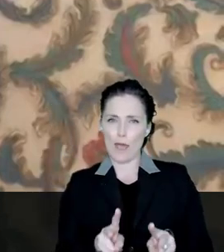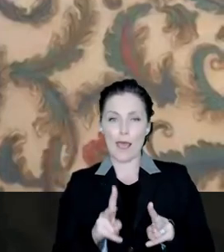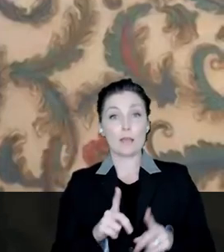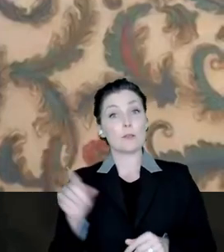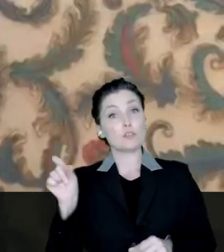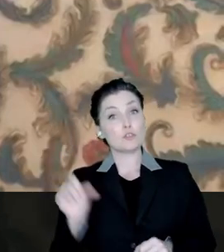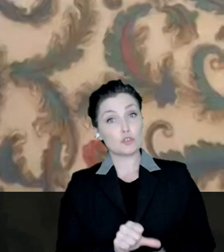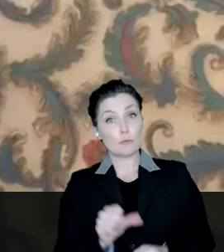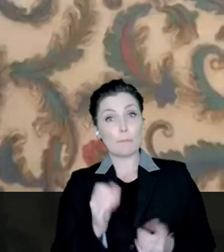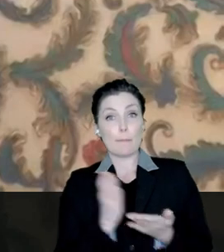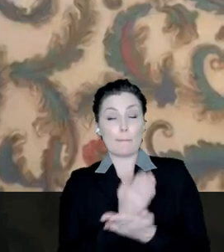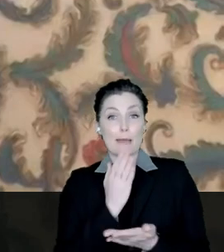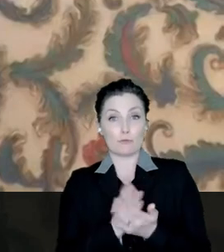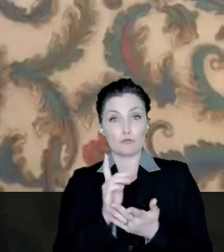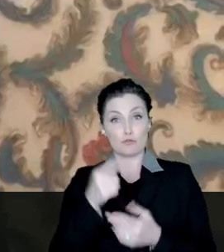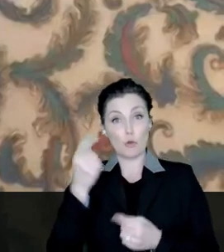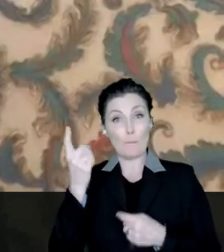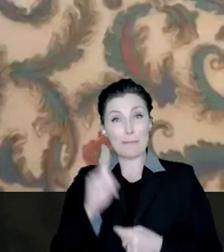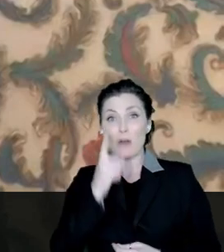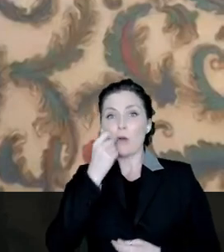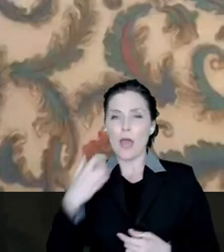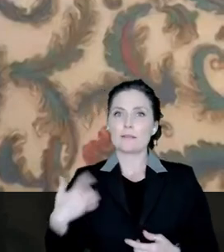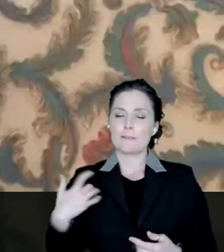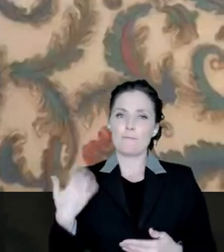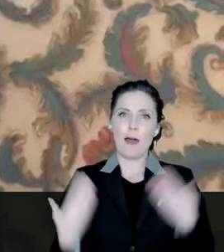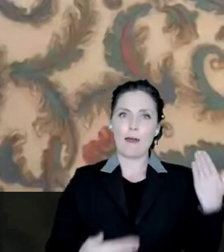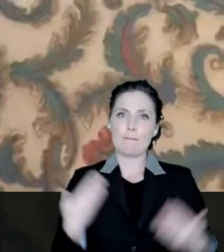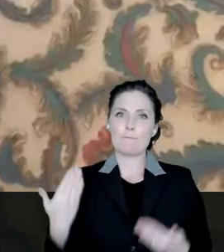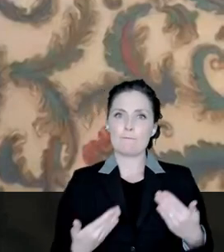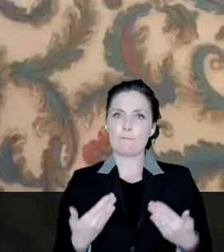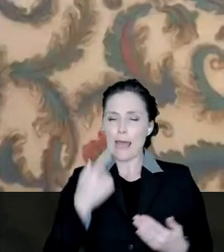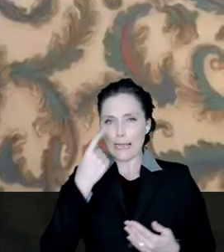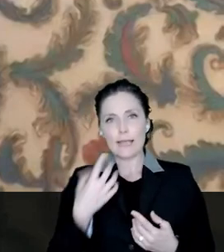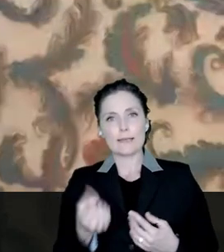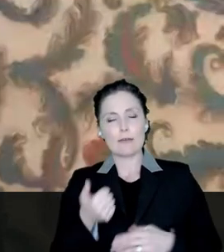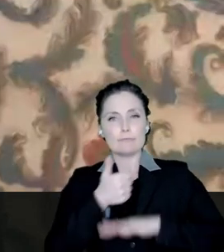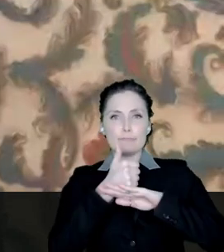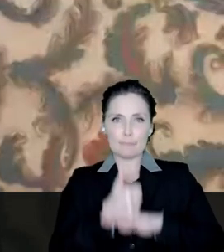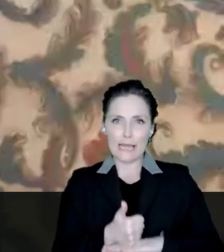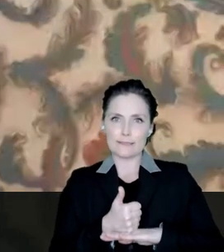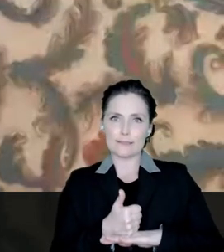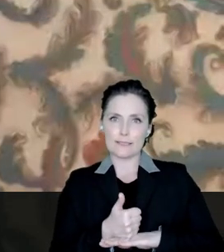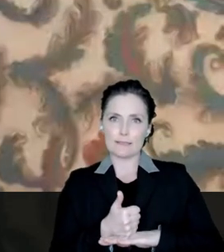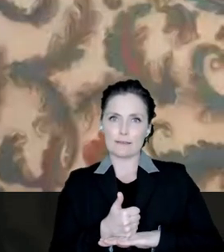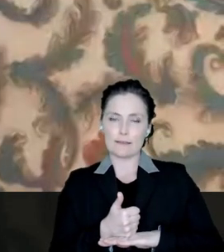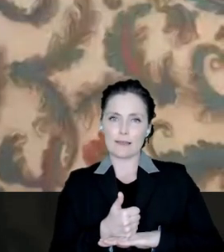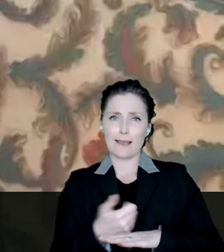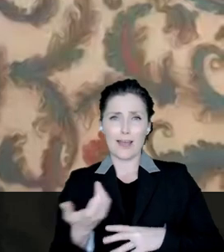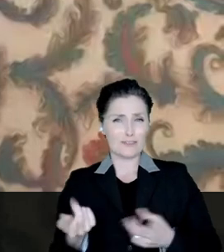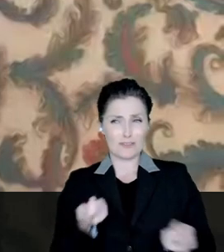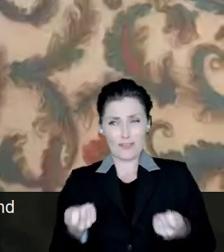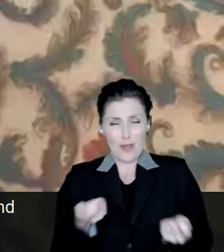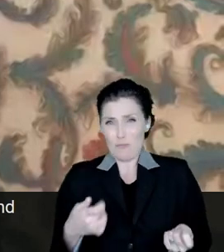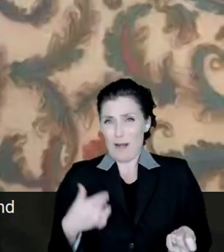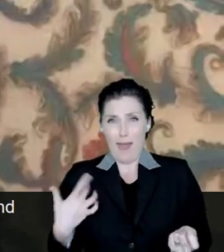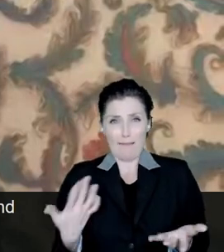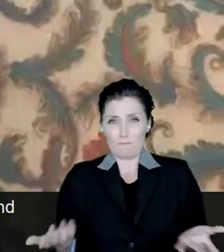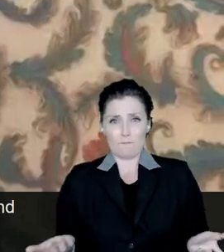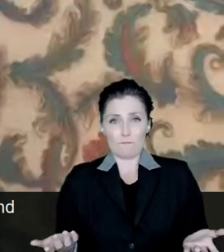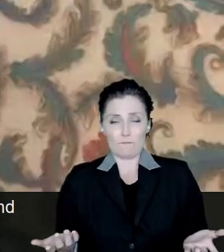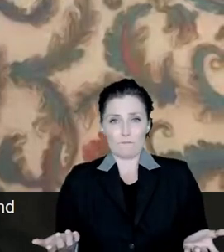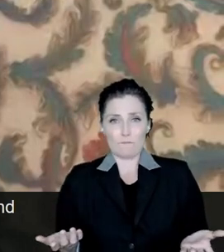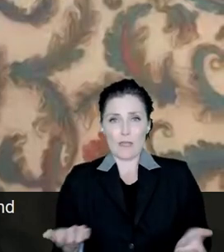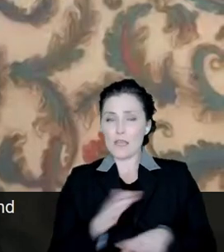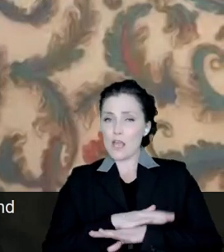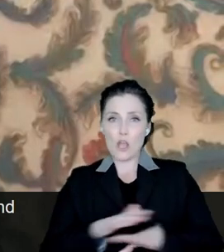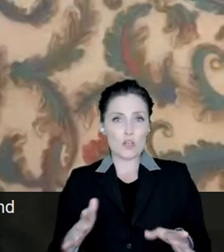to survive and have the basics and actually be able to cope with life as it is. It is not on, and I'm